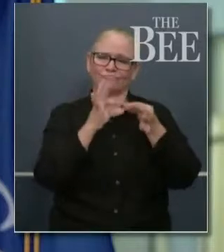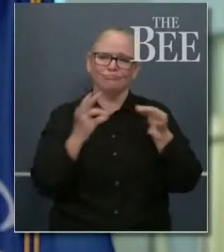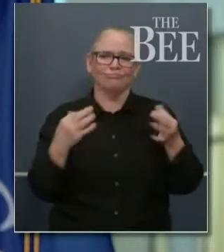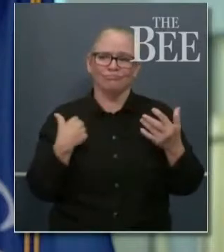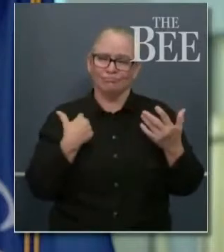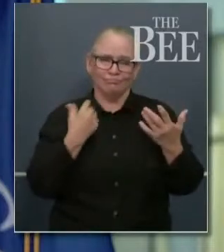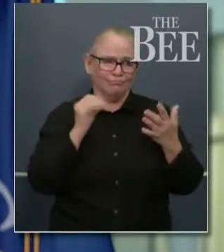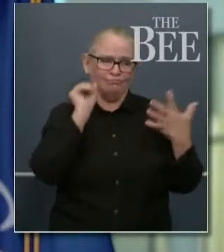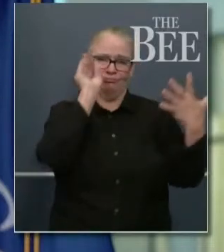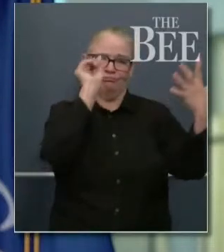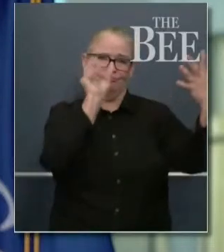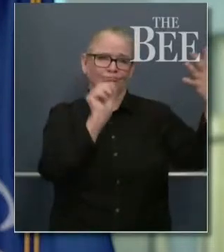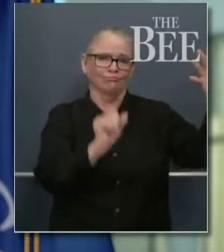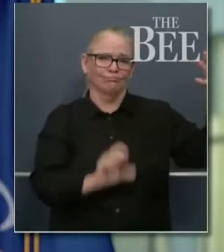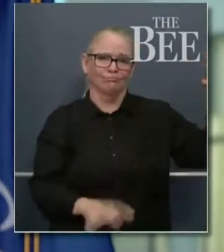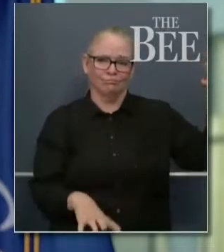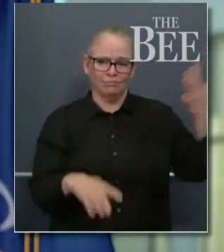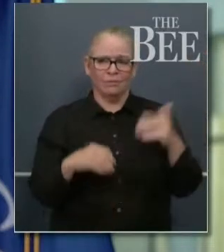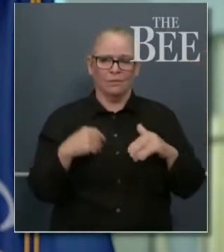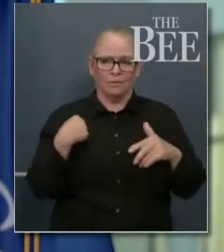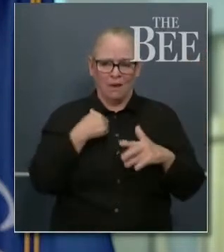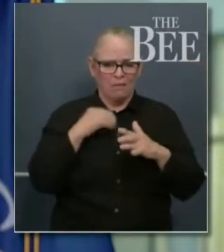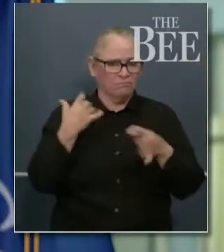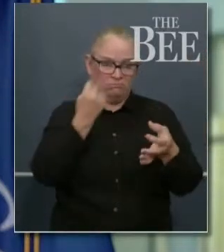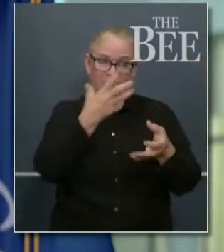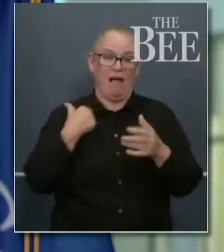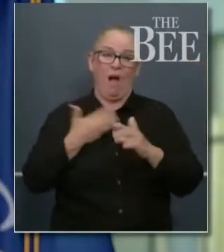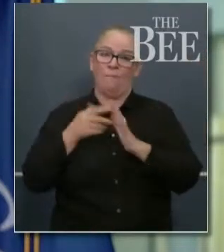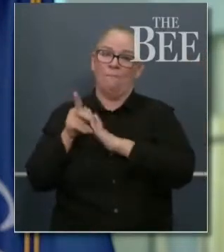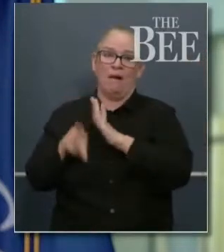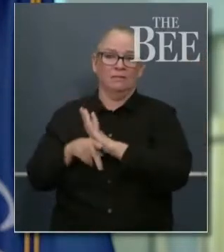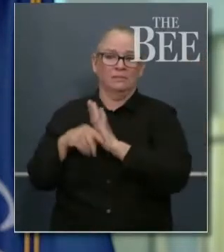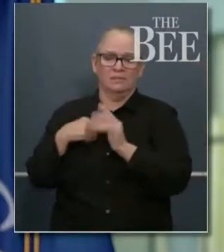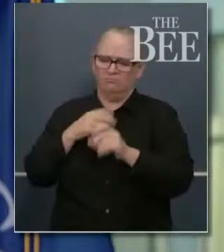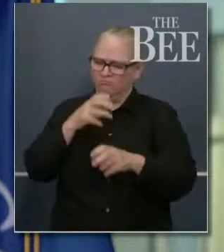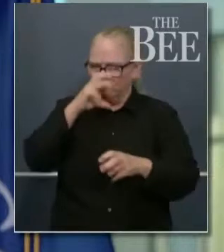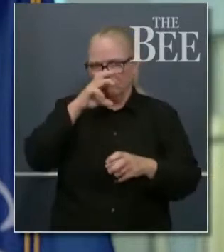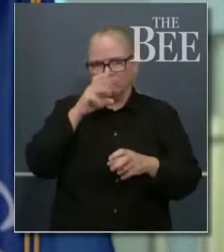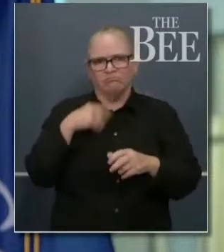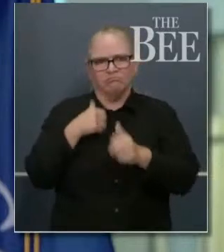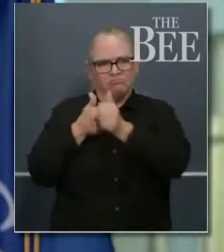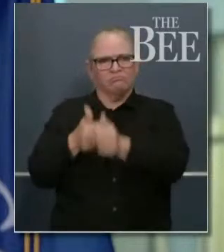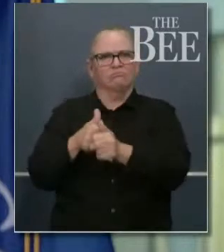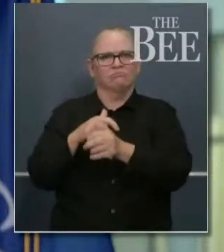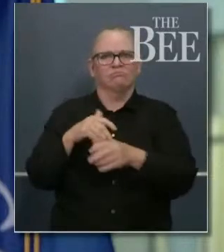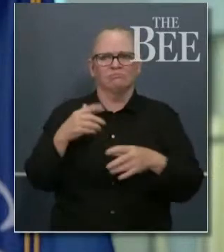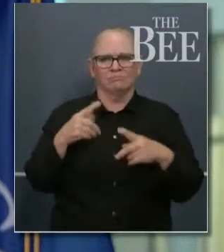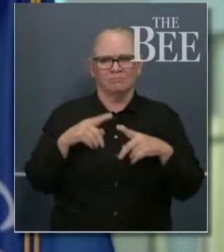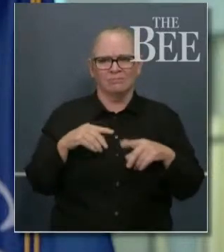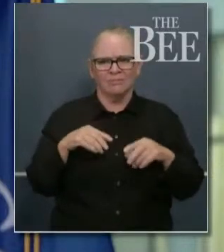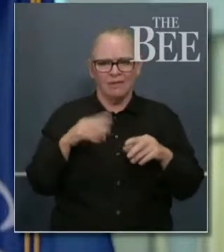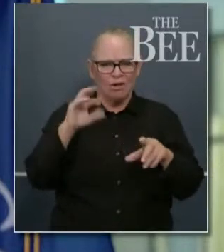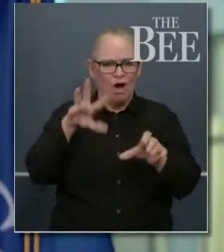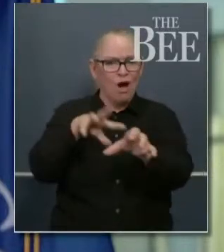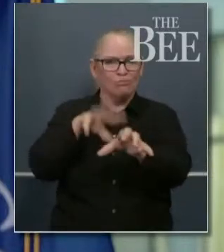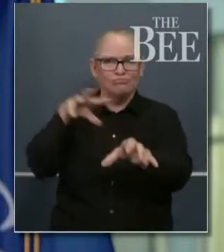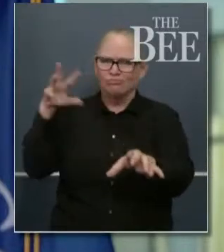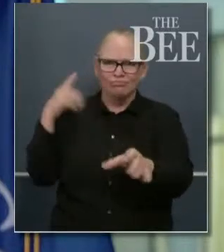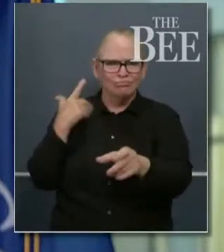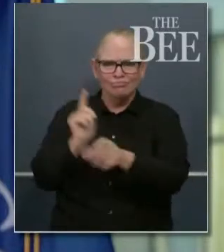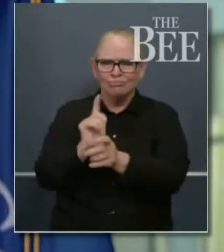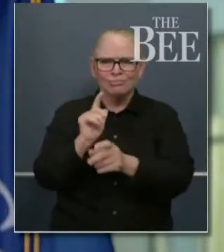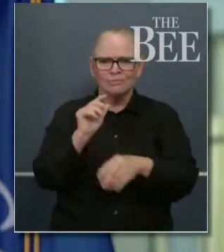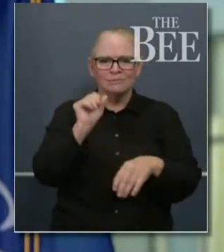efforts on vehicle emission standards, working with large automobile manufacturers directly to